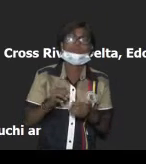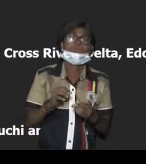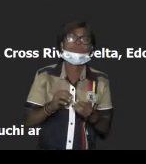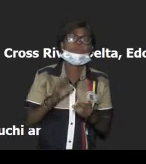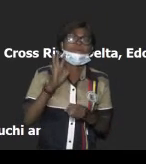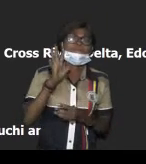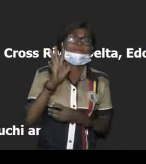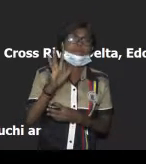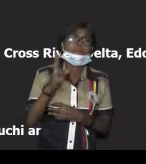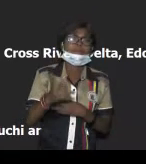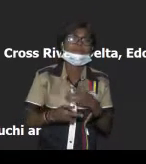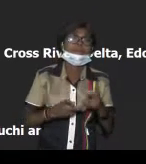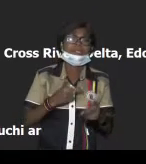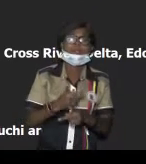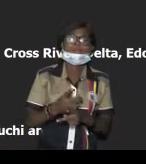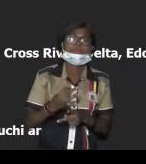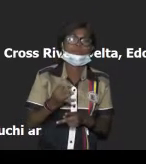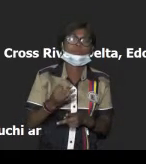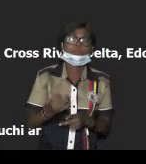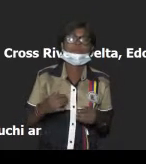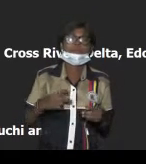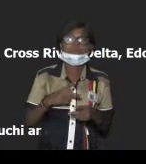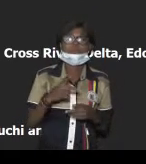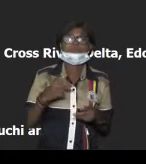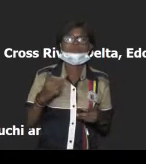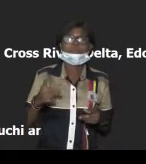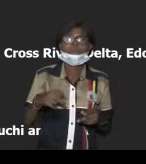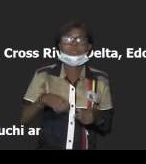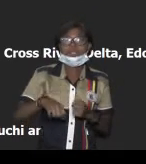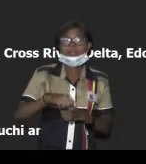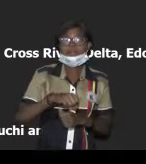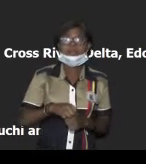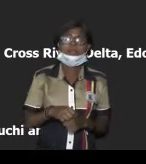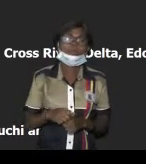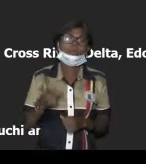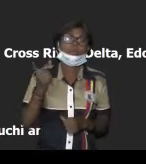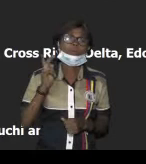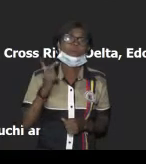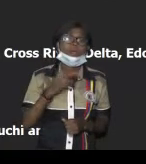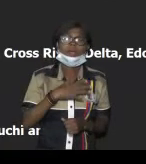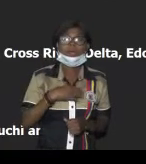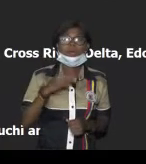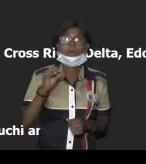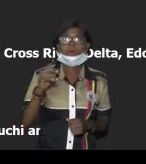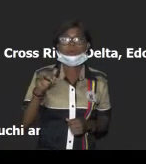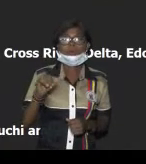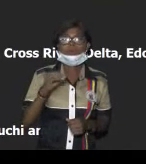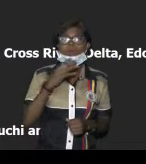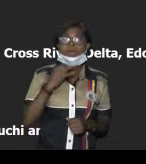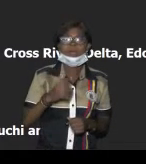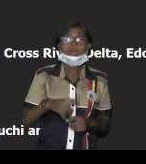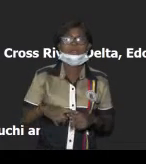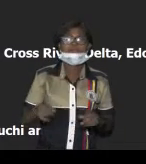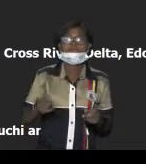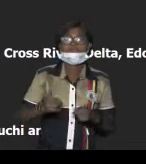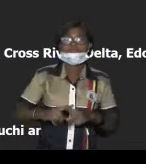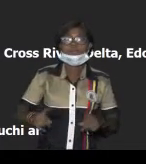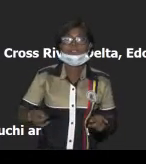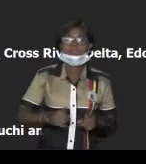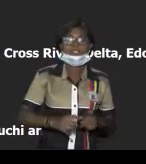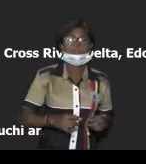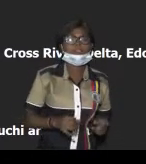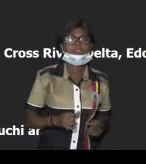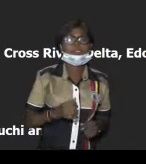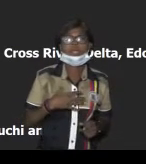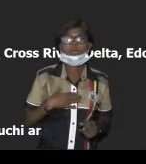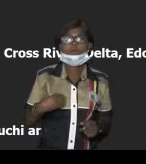savanna, example of animal there, sheep, goat, cattle, common areas, Kwara, Oyo, Osun, and so on. We